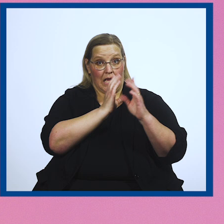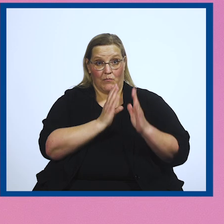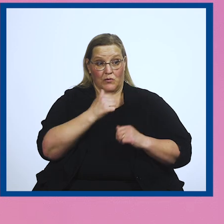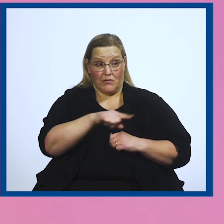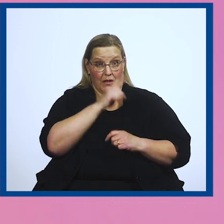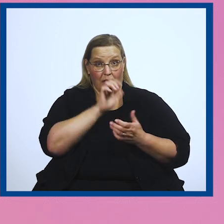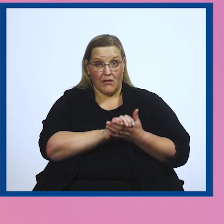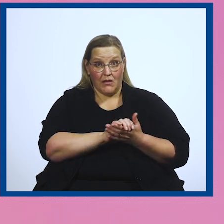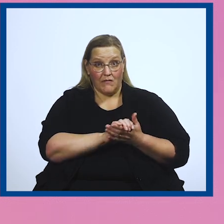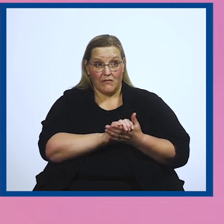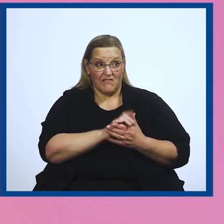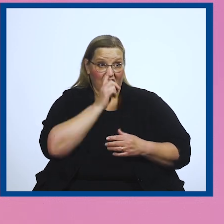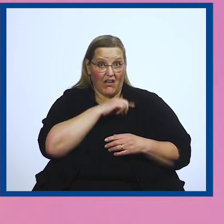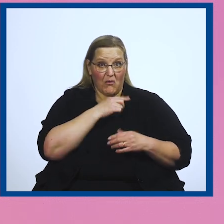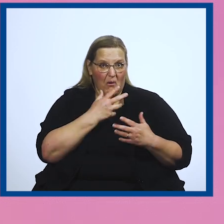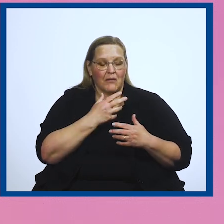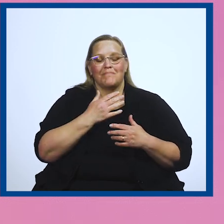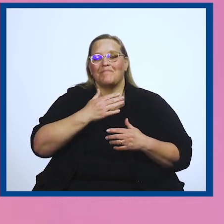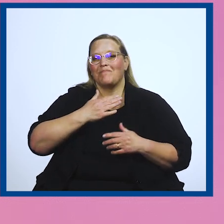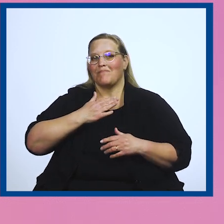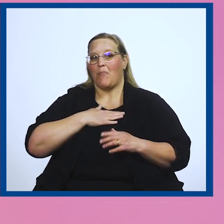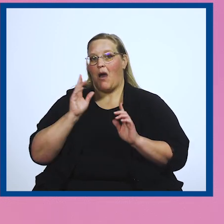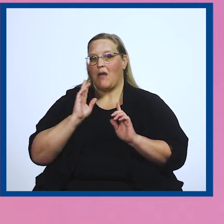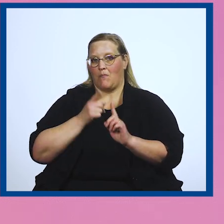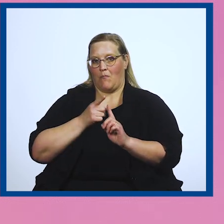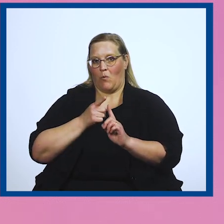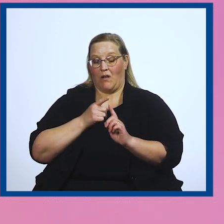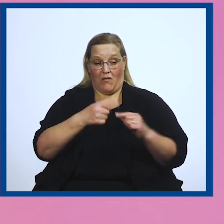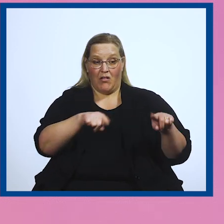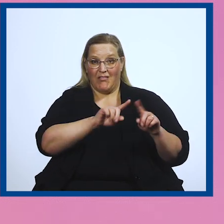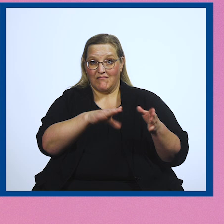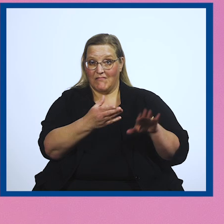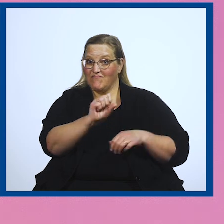it? Is it just a myth? Well, here's the one argument I'll make for you on this. They all died